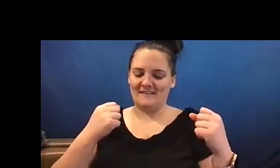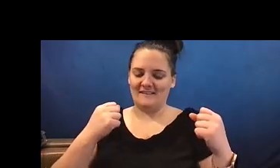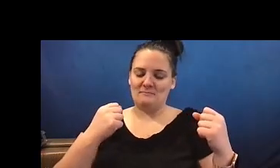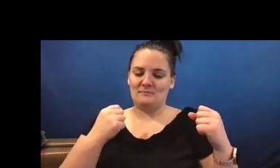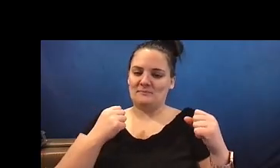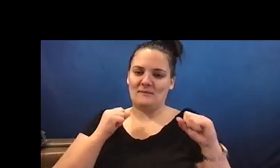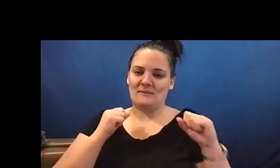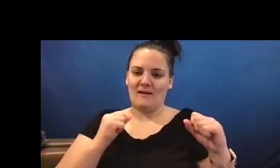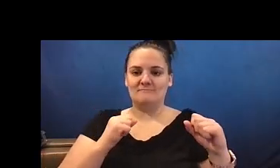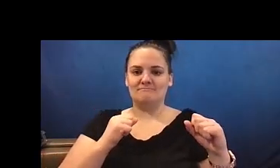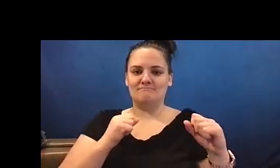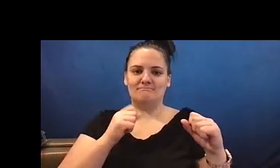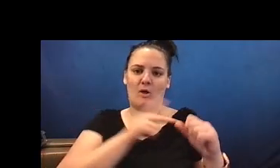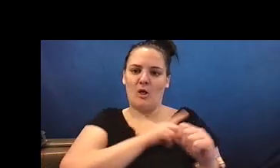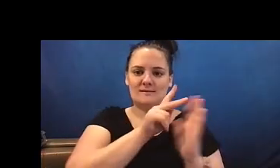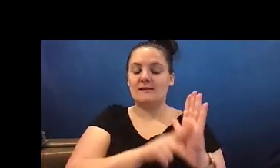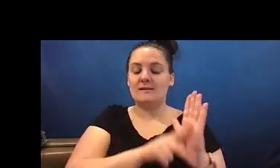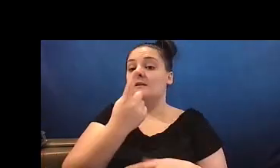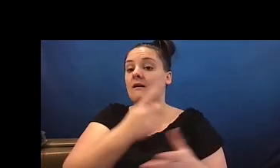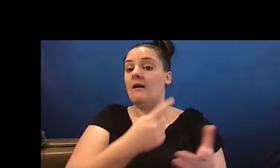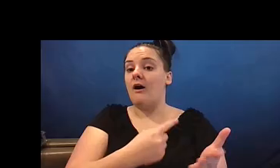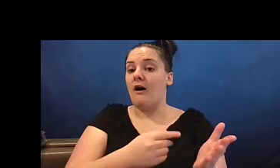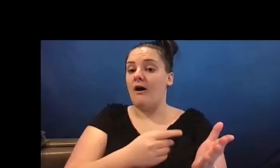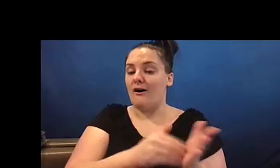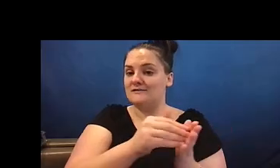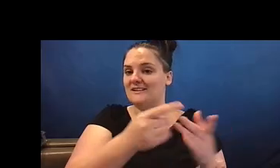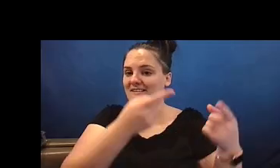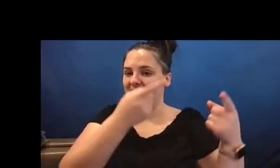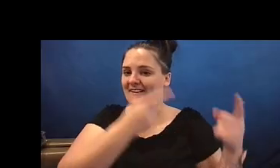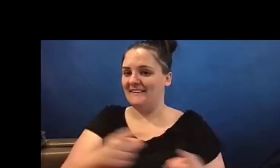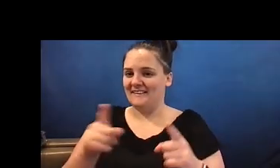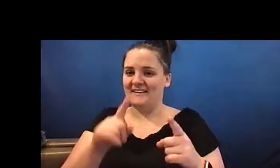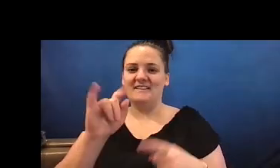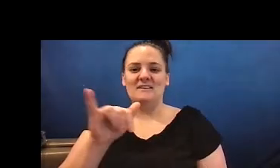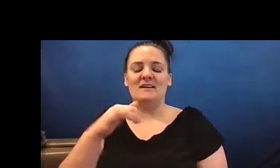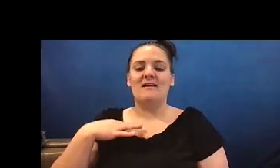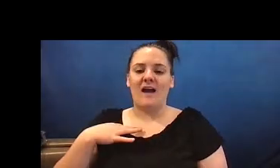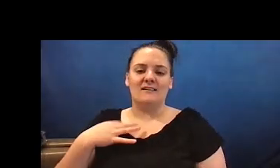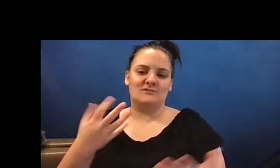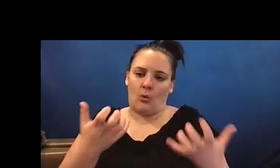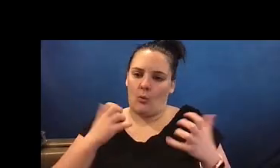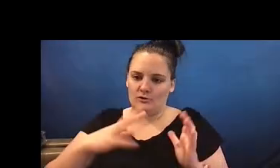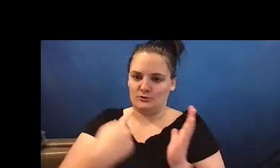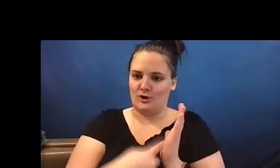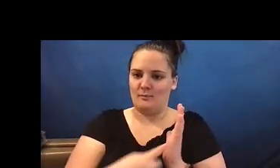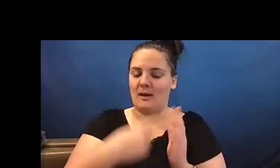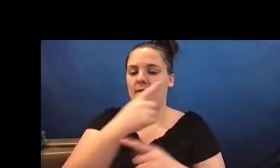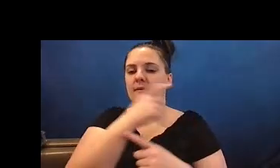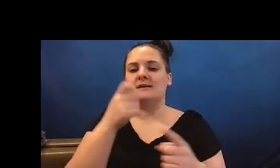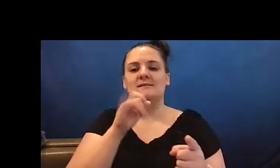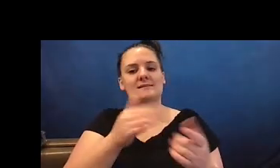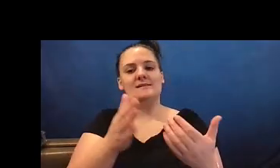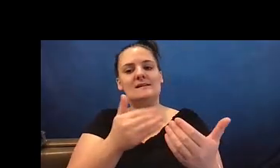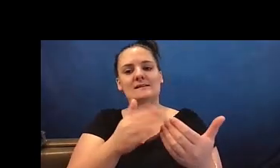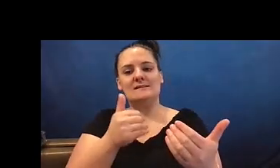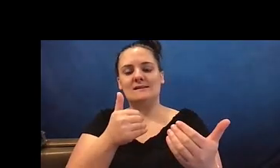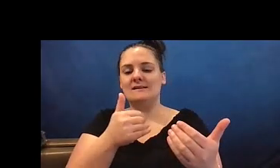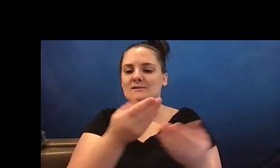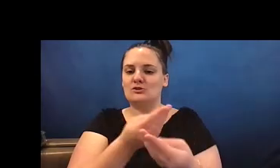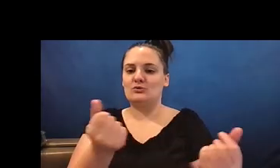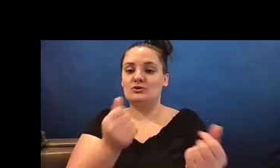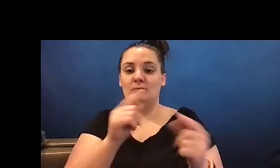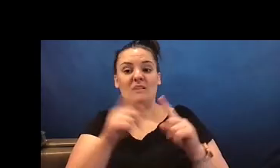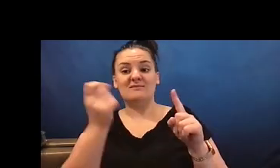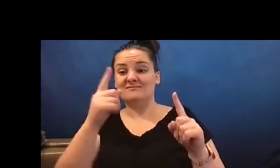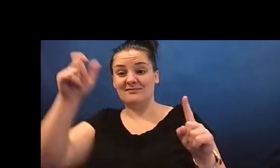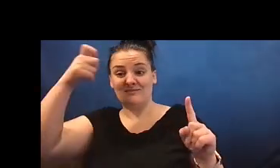often say that candidates don't like to talk about it because there isn't an easy solution. But that individual is going to